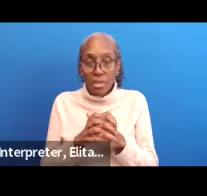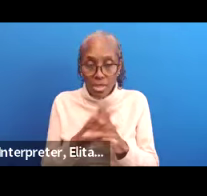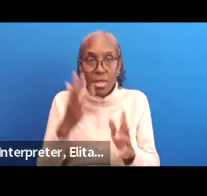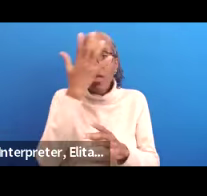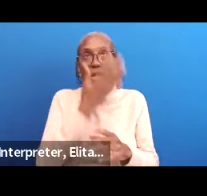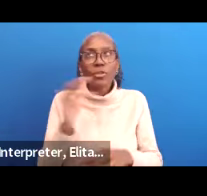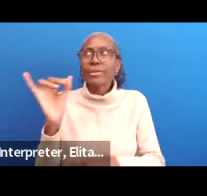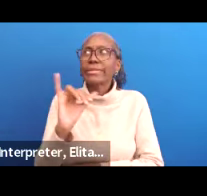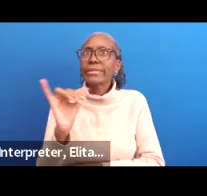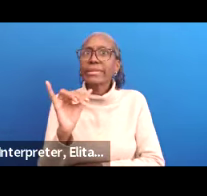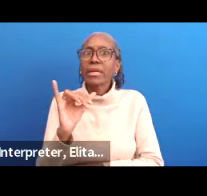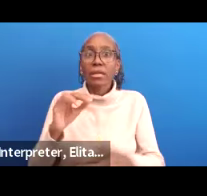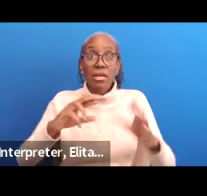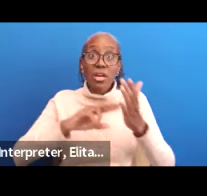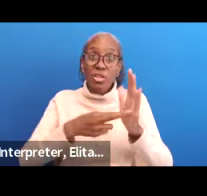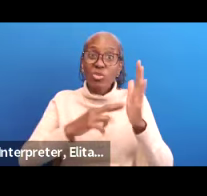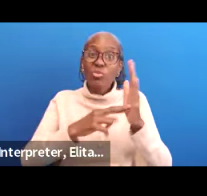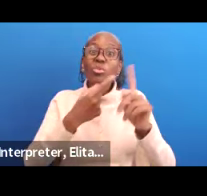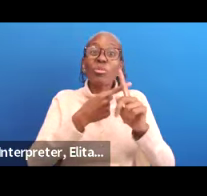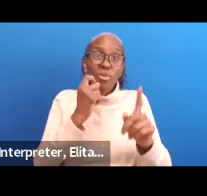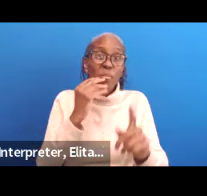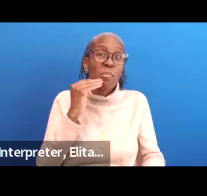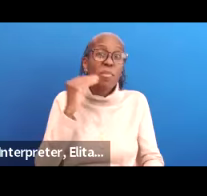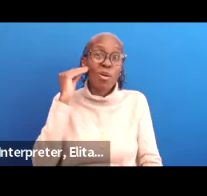like screws you can get from Home Depot,